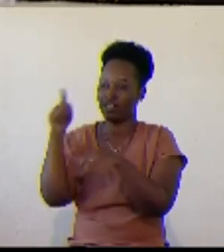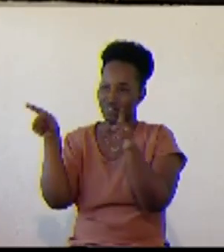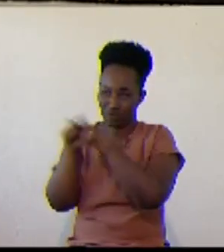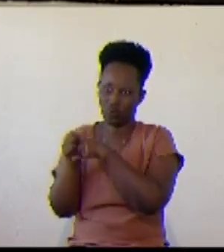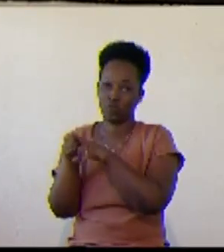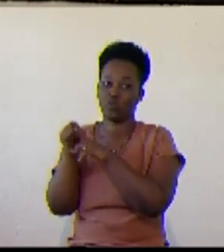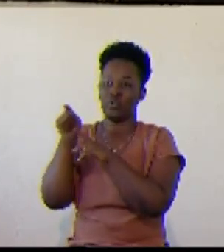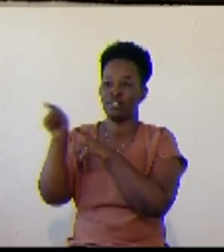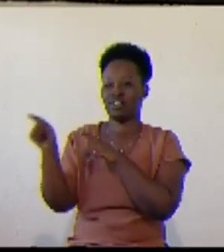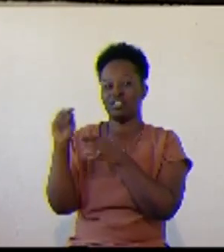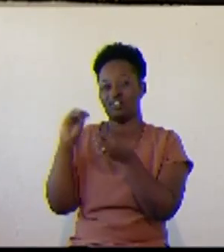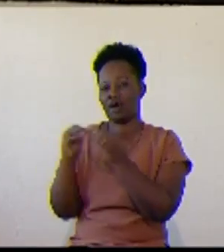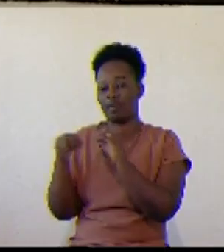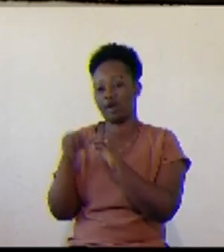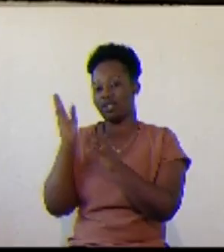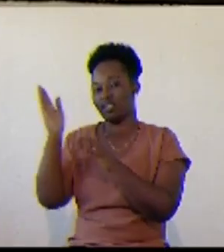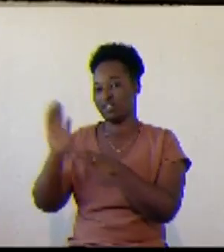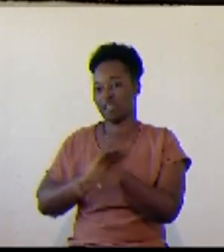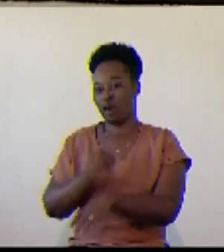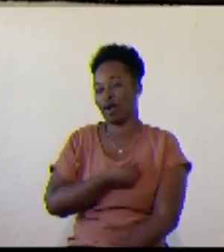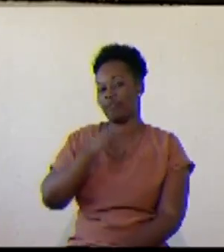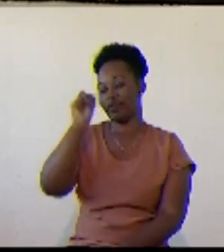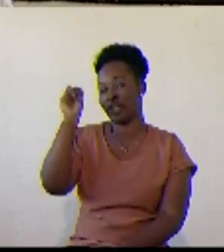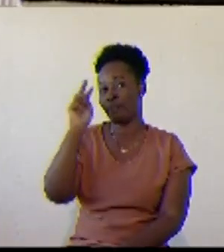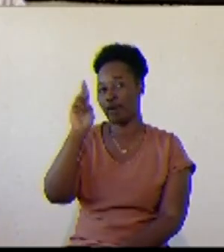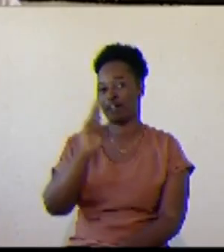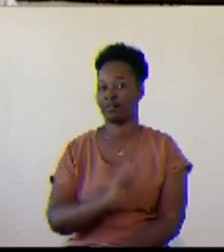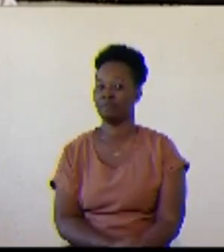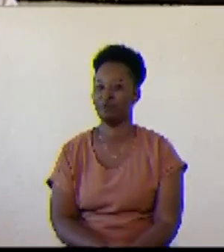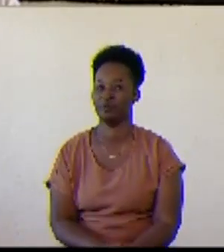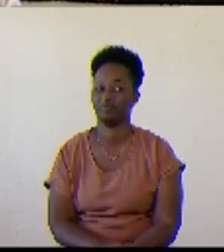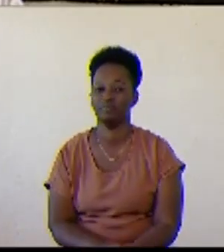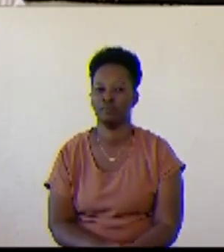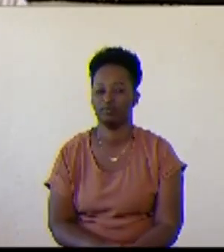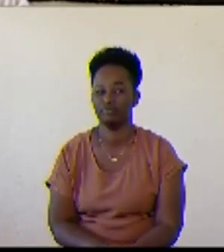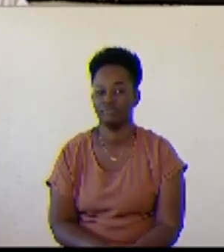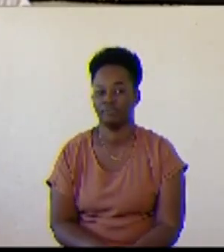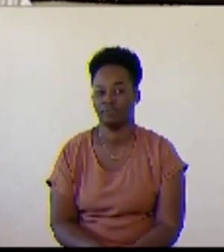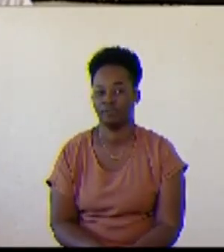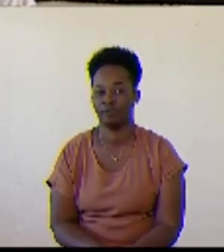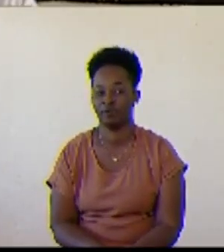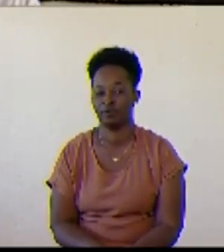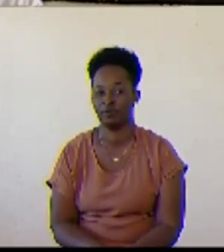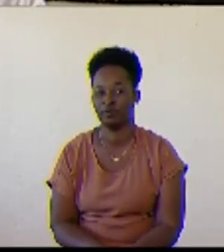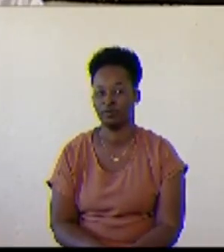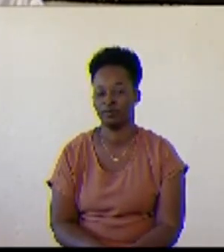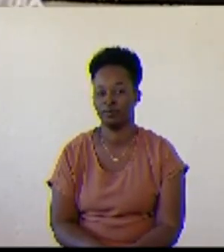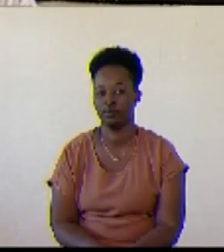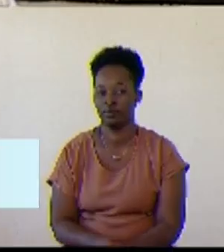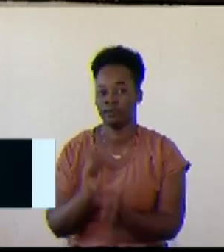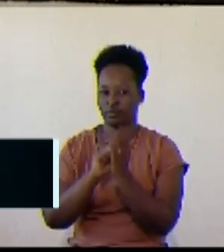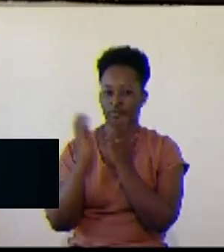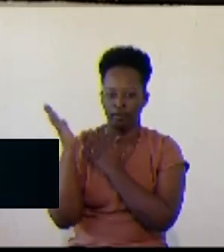power 1 is that number. So this is our marginal revenue function. Marginal revenue function. This is